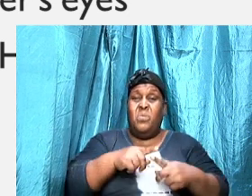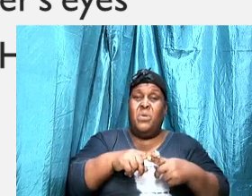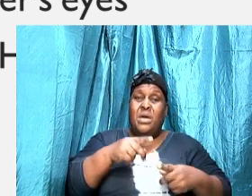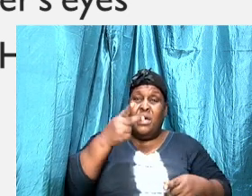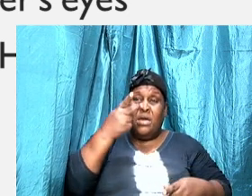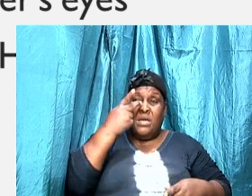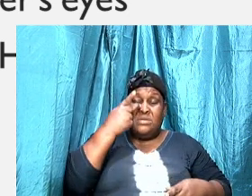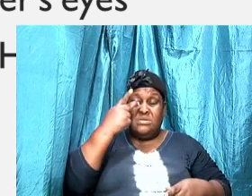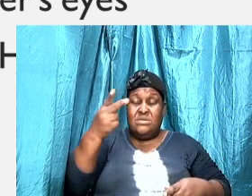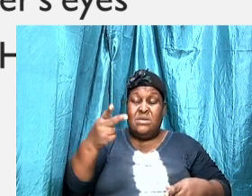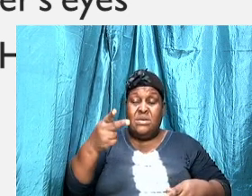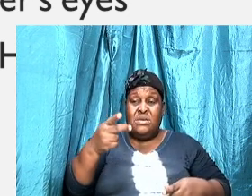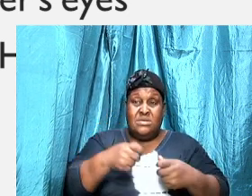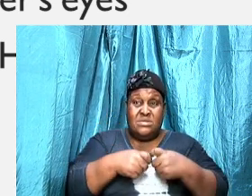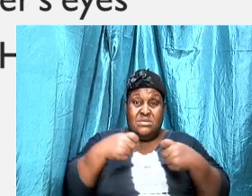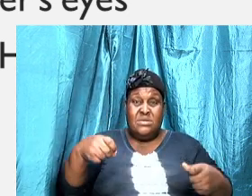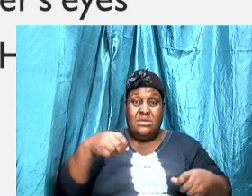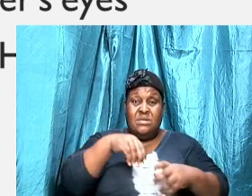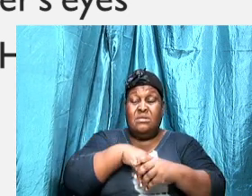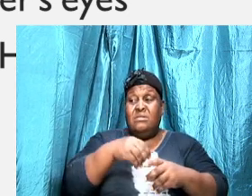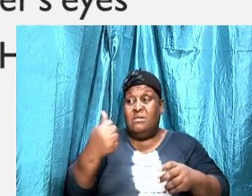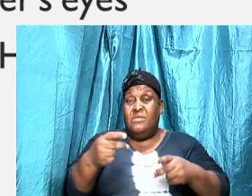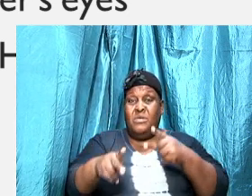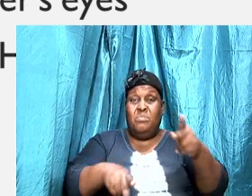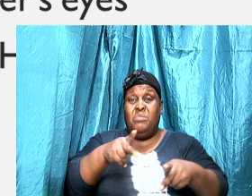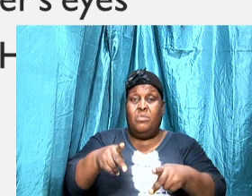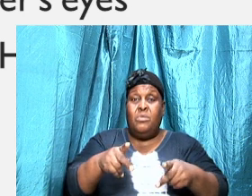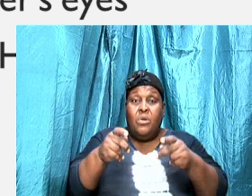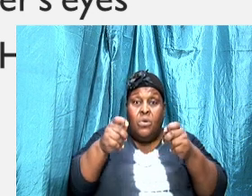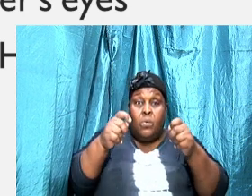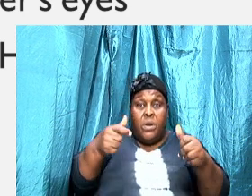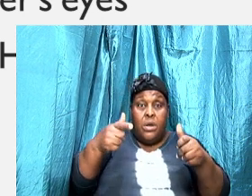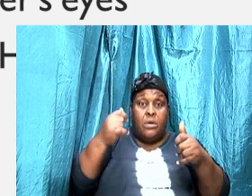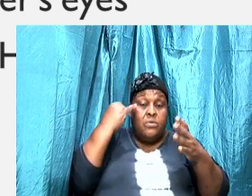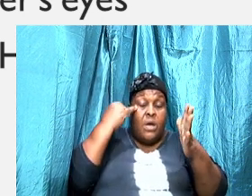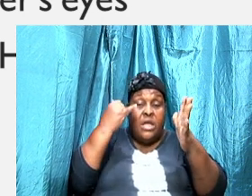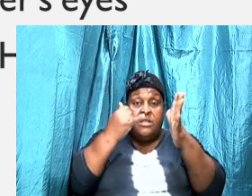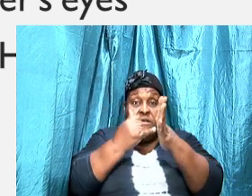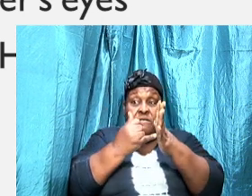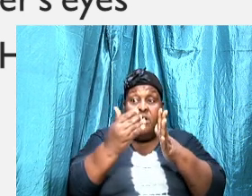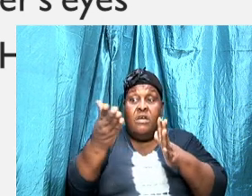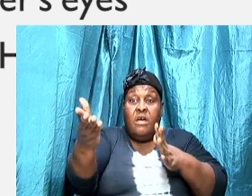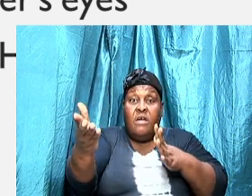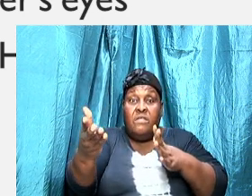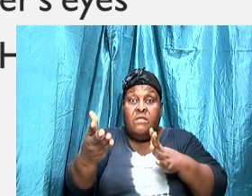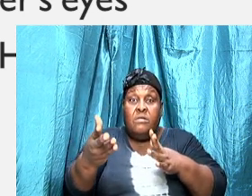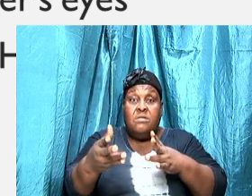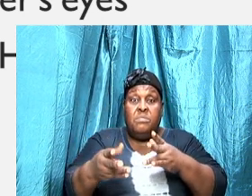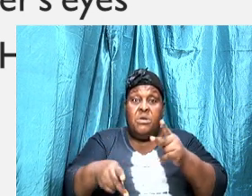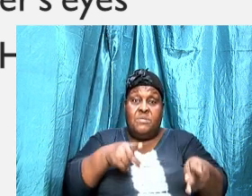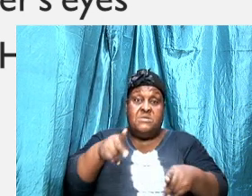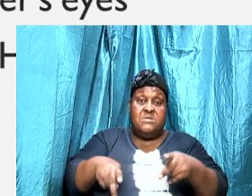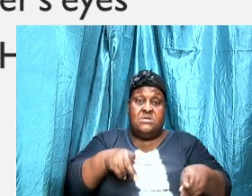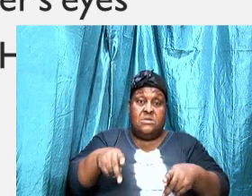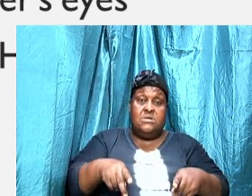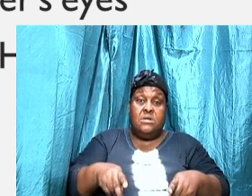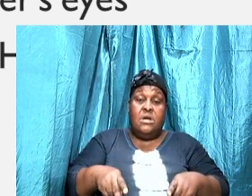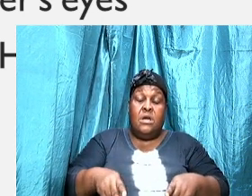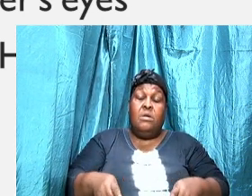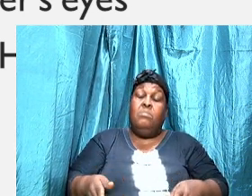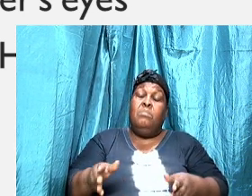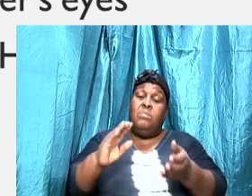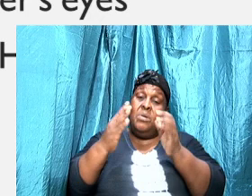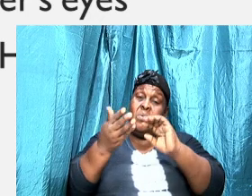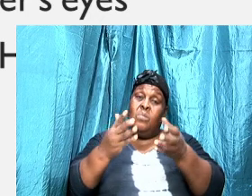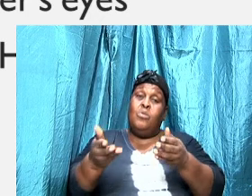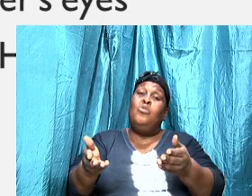are quick to identify it, and they become even righteously indignant, as it were. But